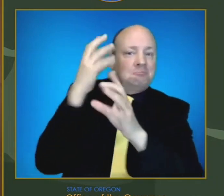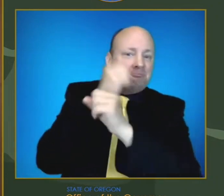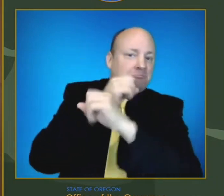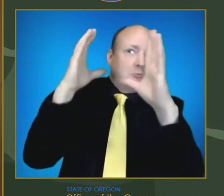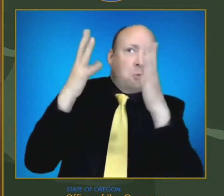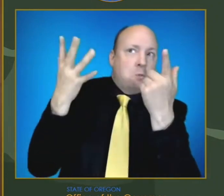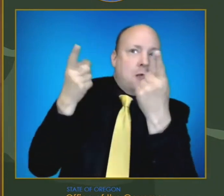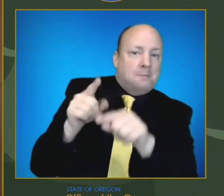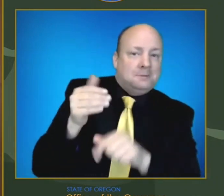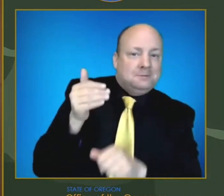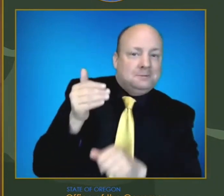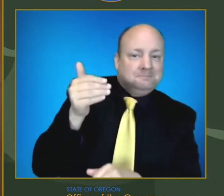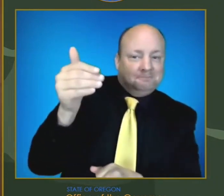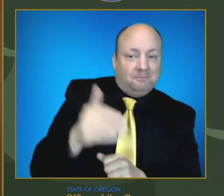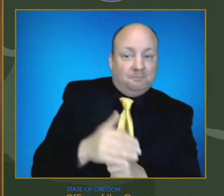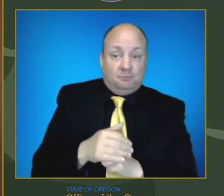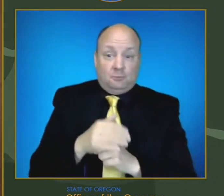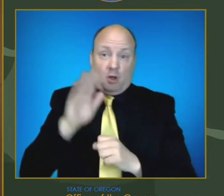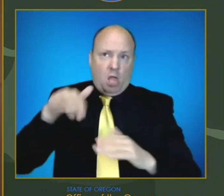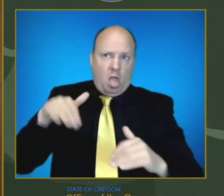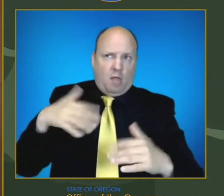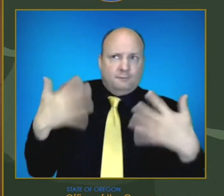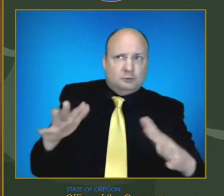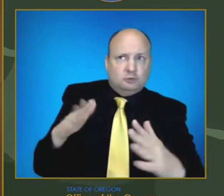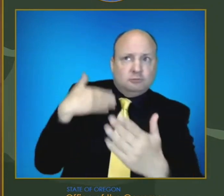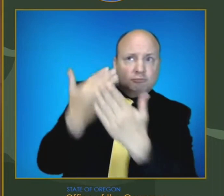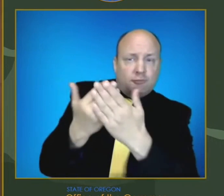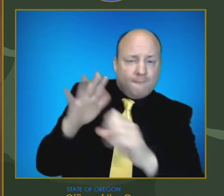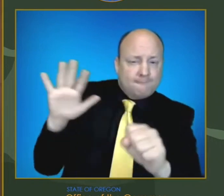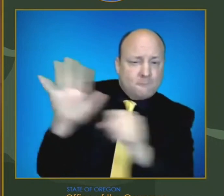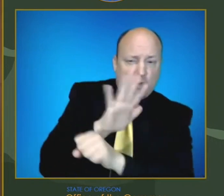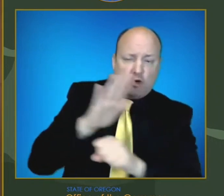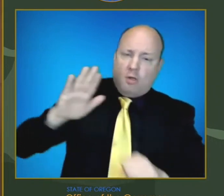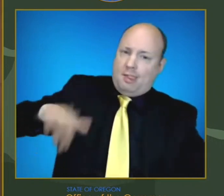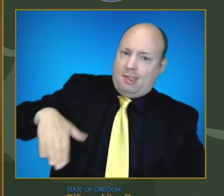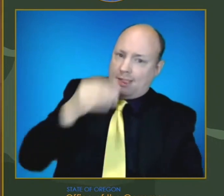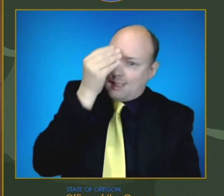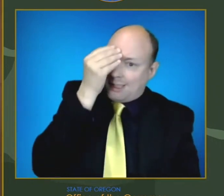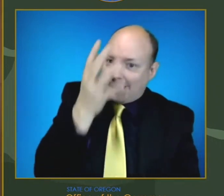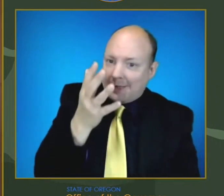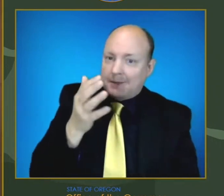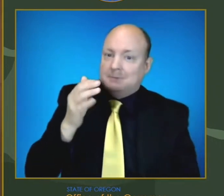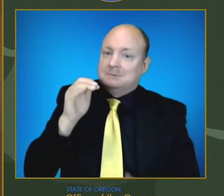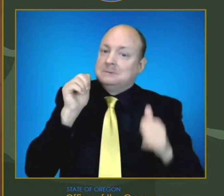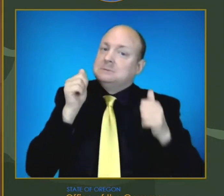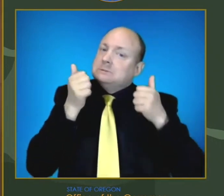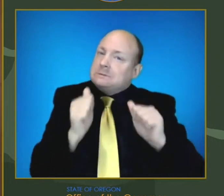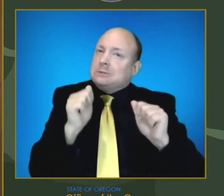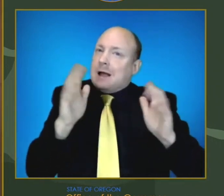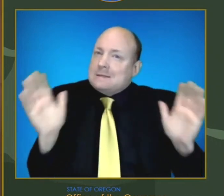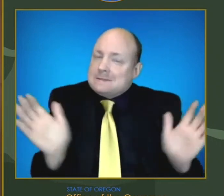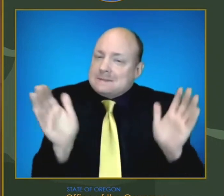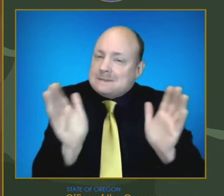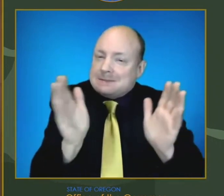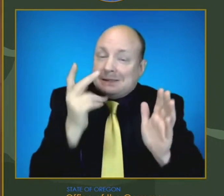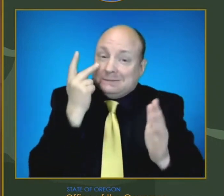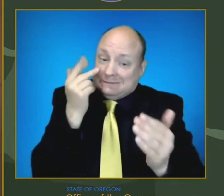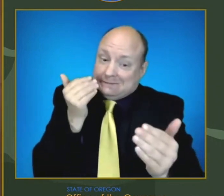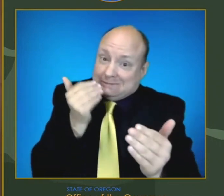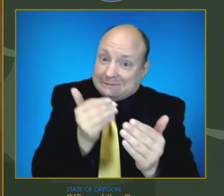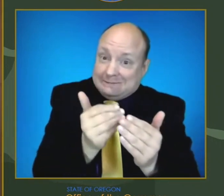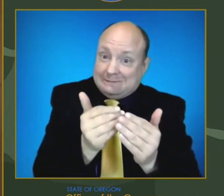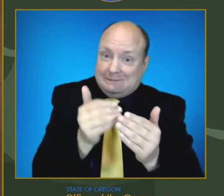yet. In this final push to reach every Oregonian with a vaccine and to meet our goal of at